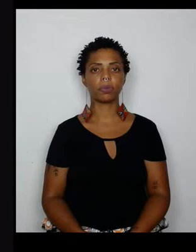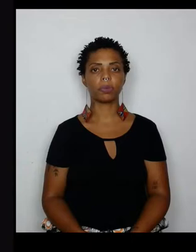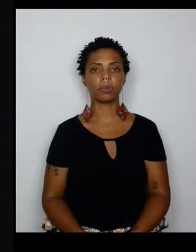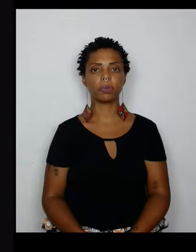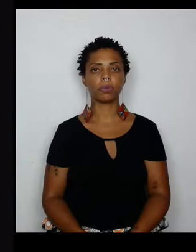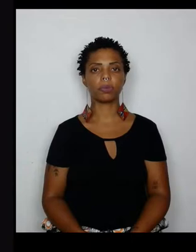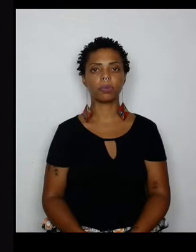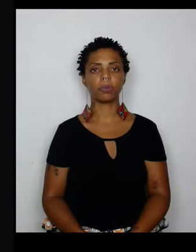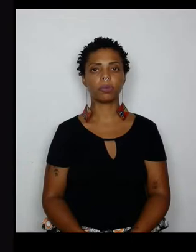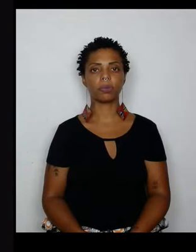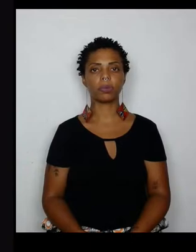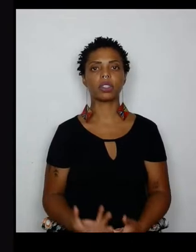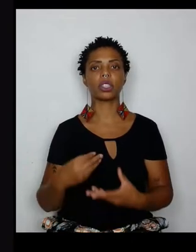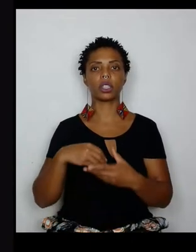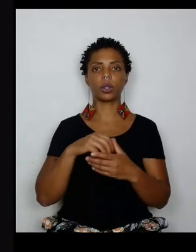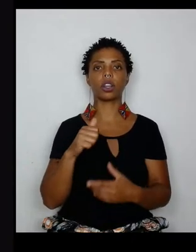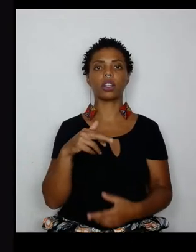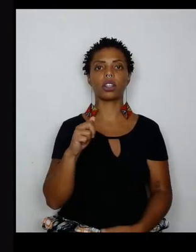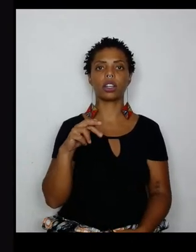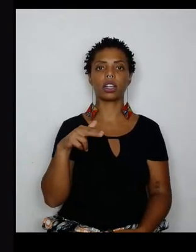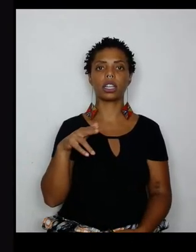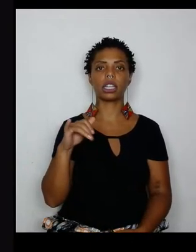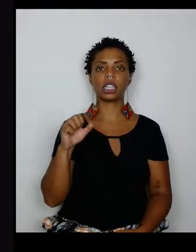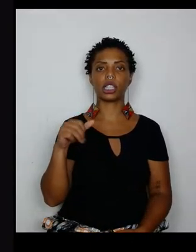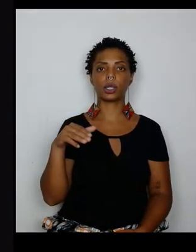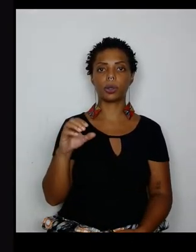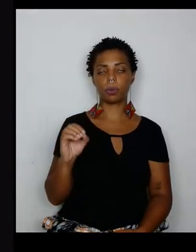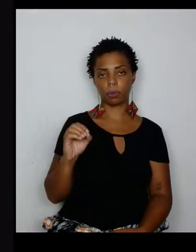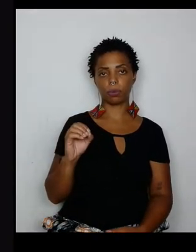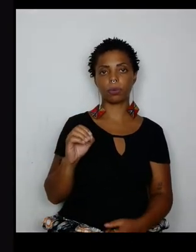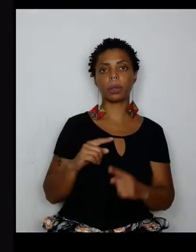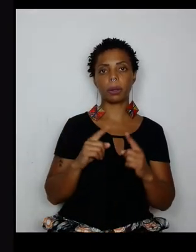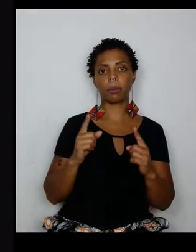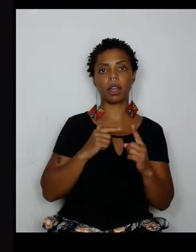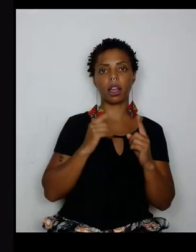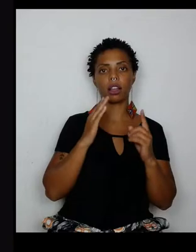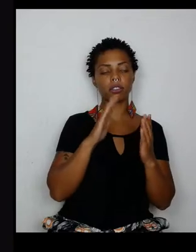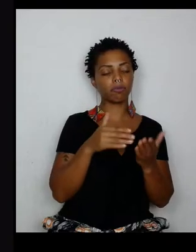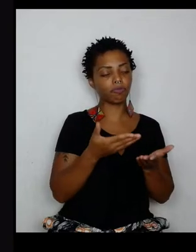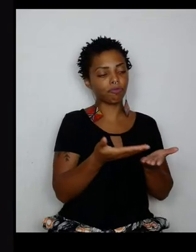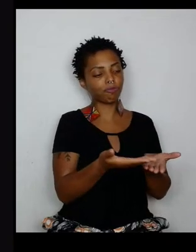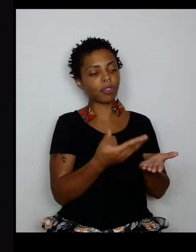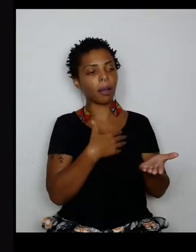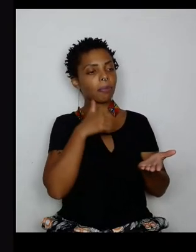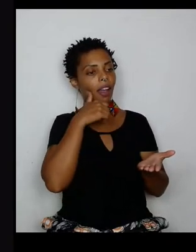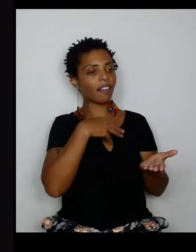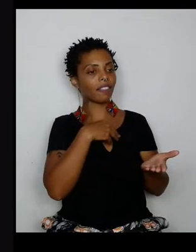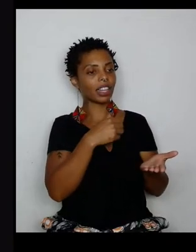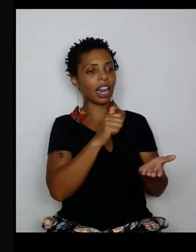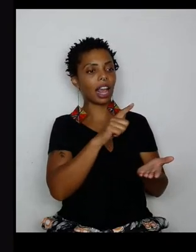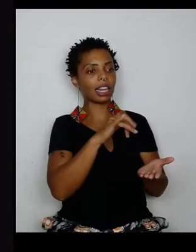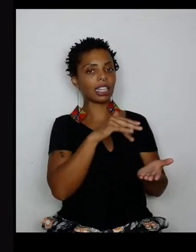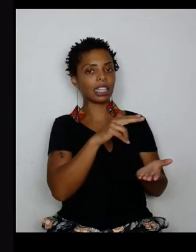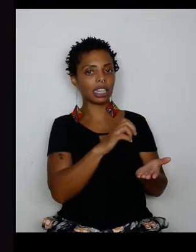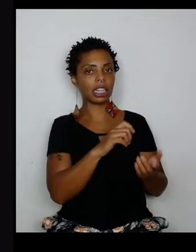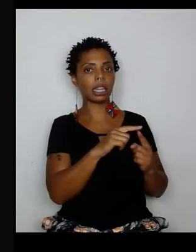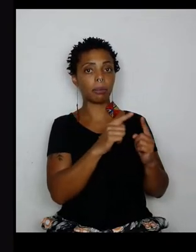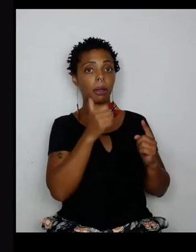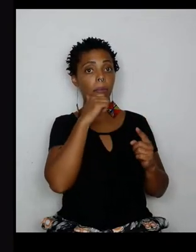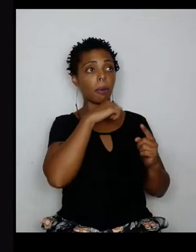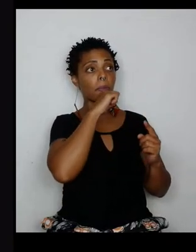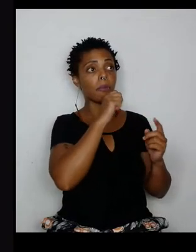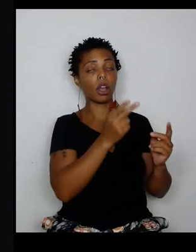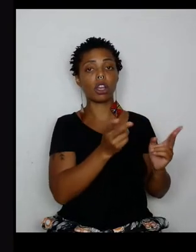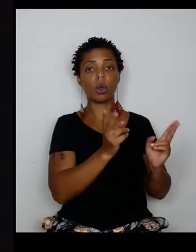favorite daughter allen named after his mother who on hearing news of her death in a particularly harsh letter from